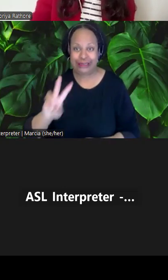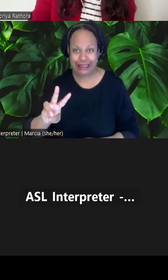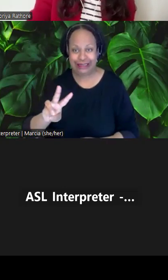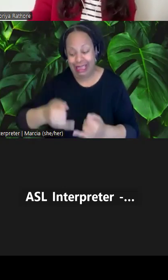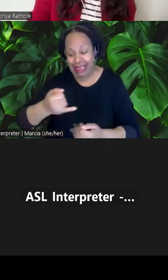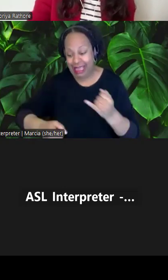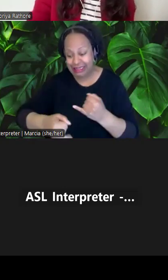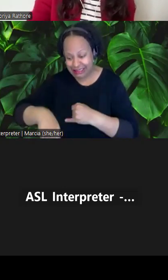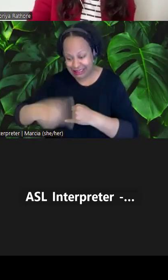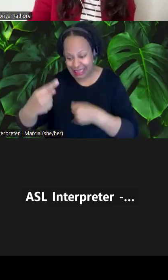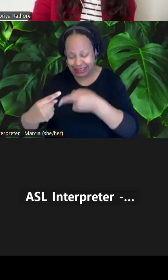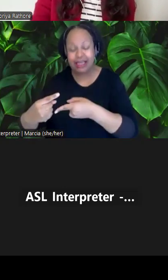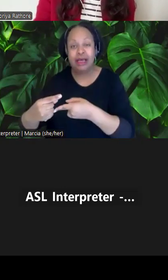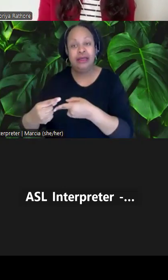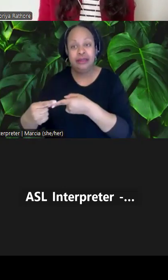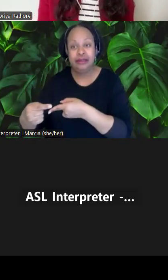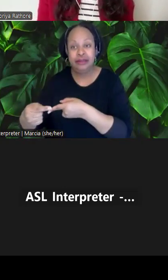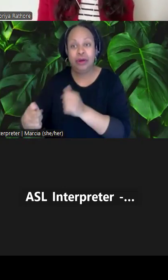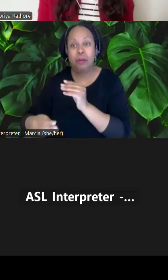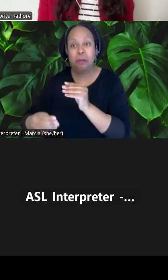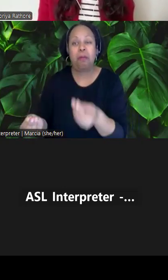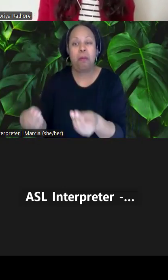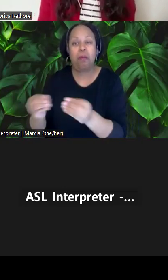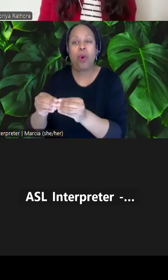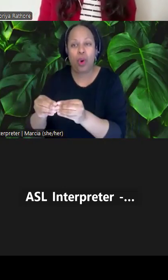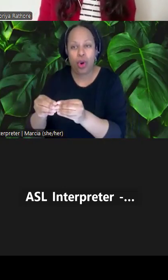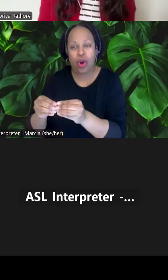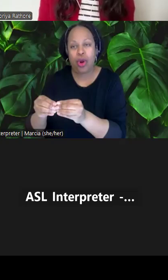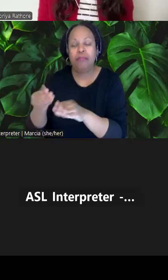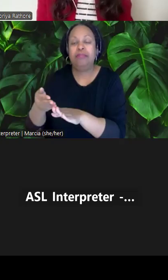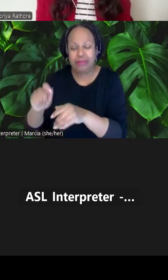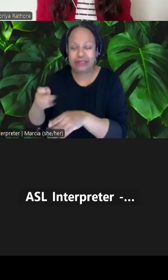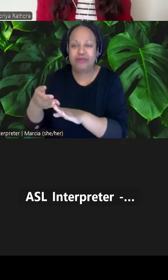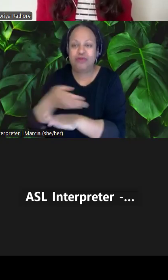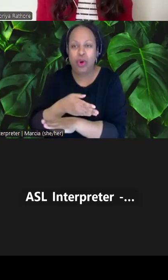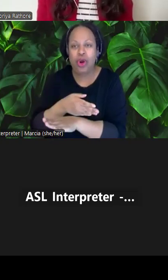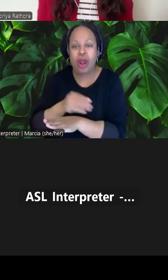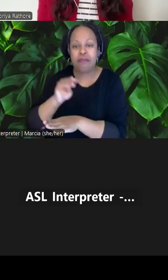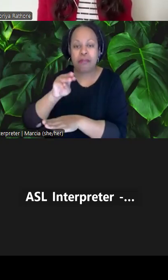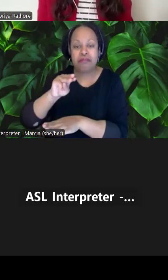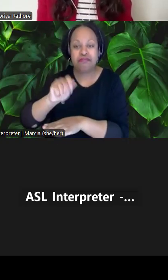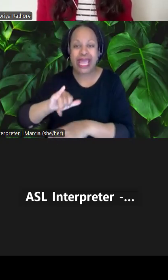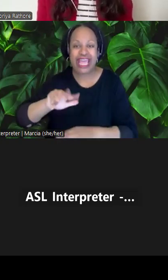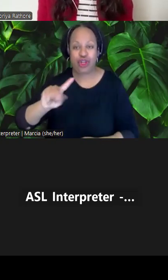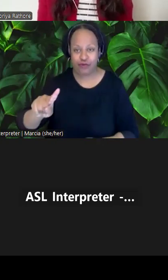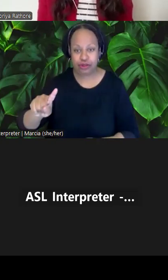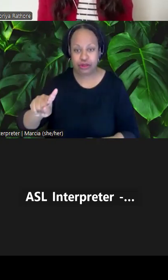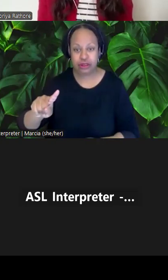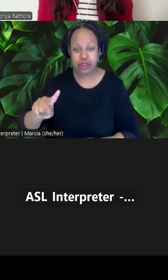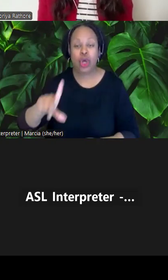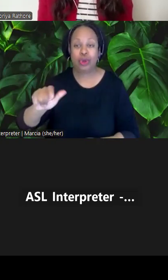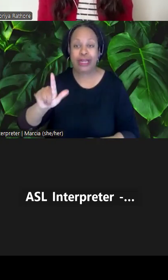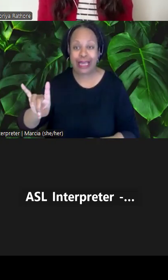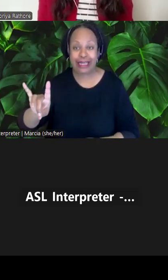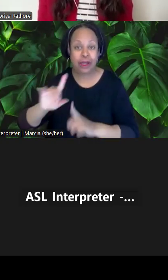date that is earlier than May 31st, 2028. So you have up to 2 years to complete the